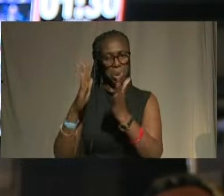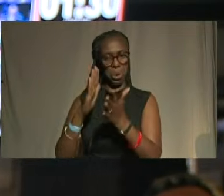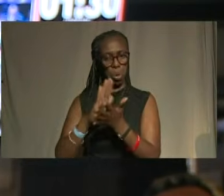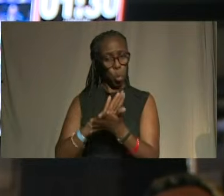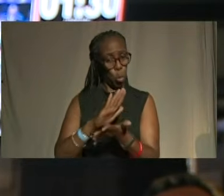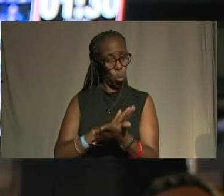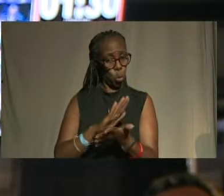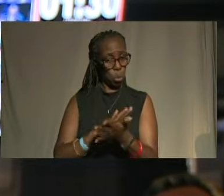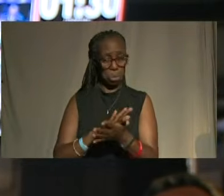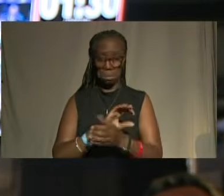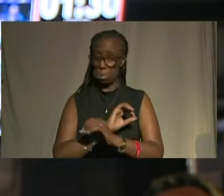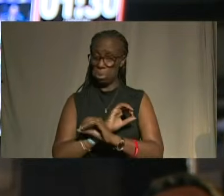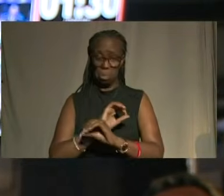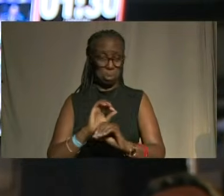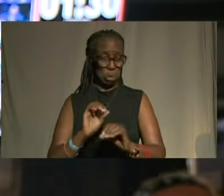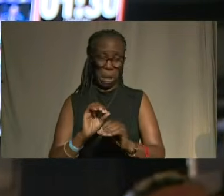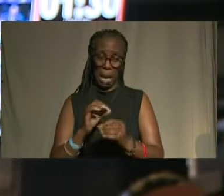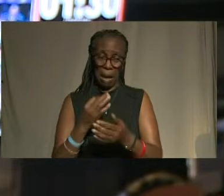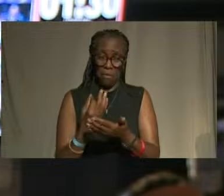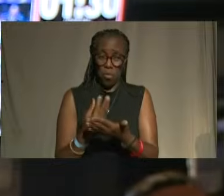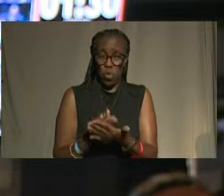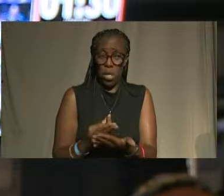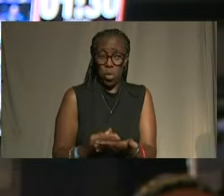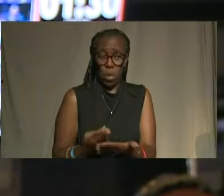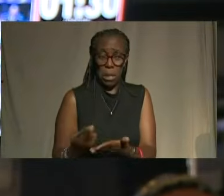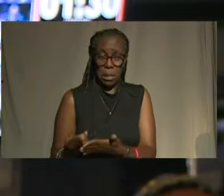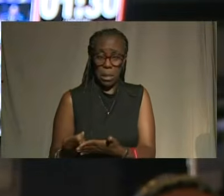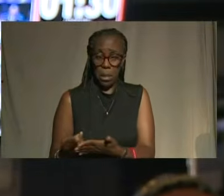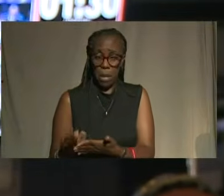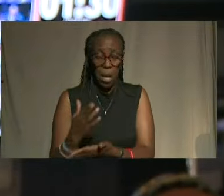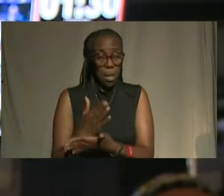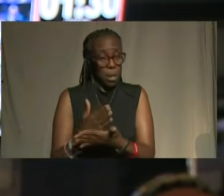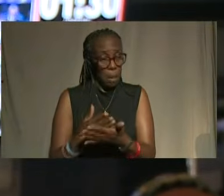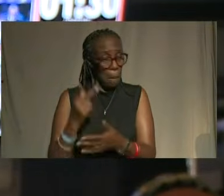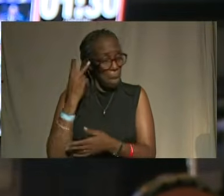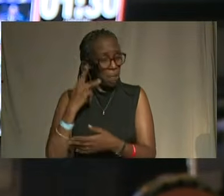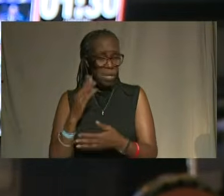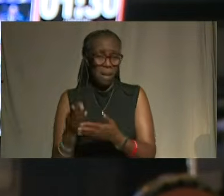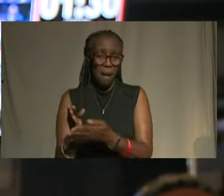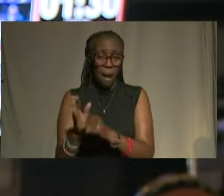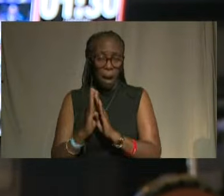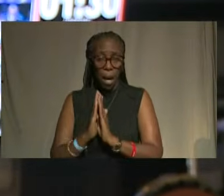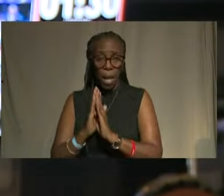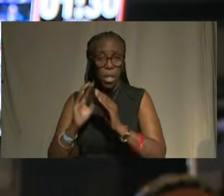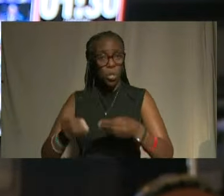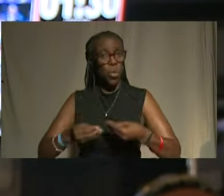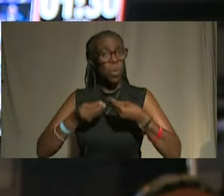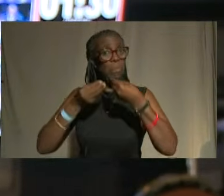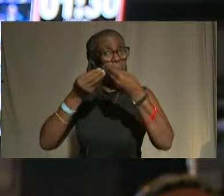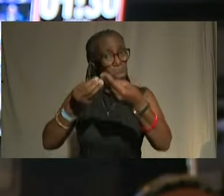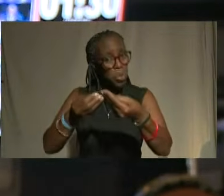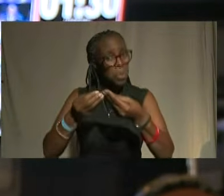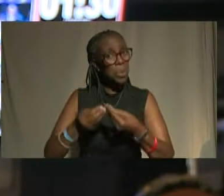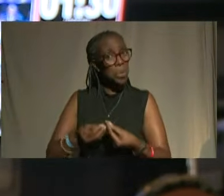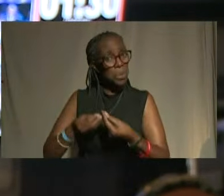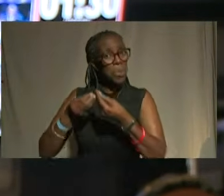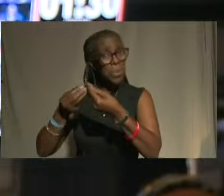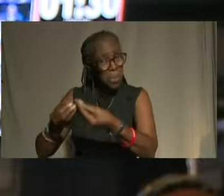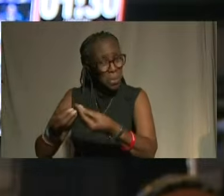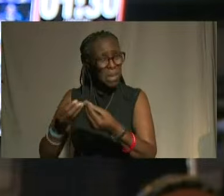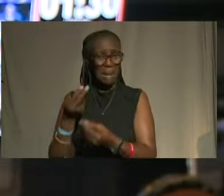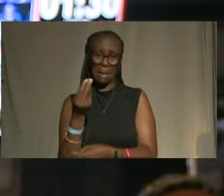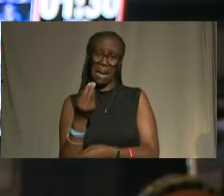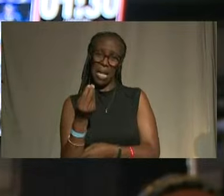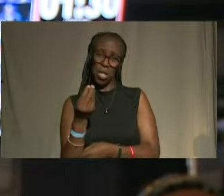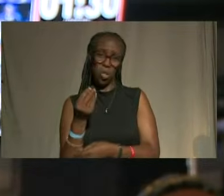such, some schools are asking parents to contribute certain resources, whether it be in cash or kind. Seeing